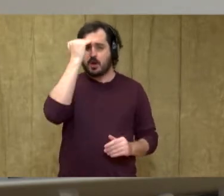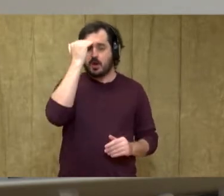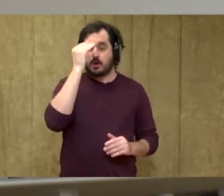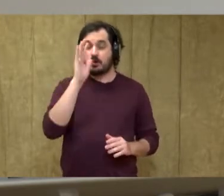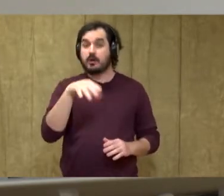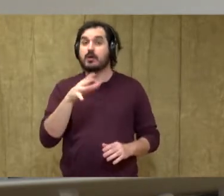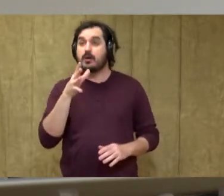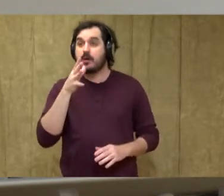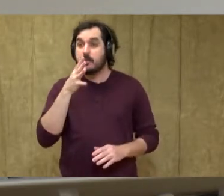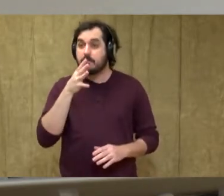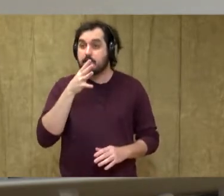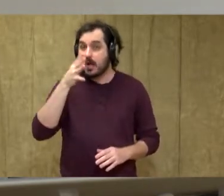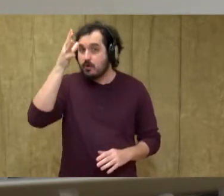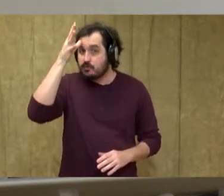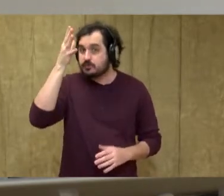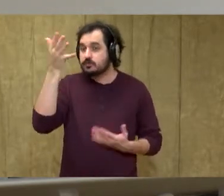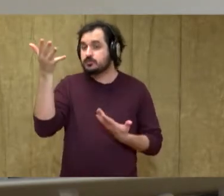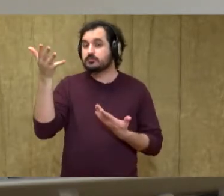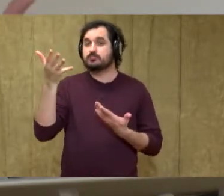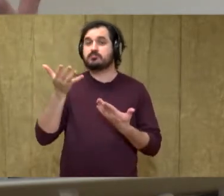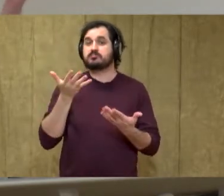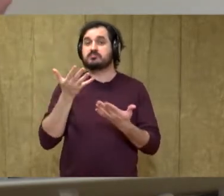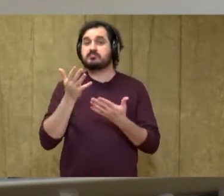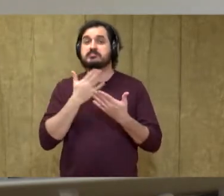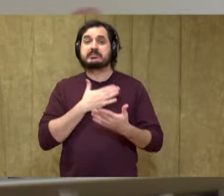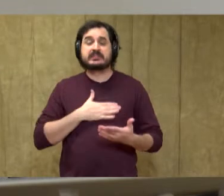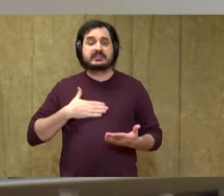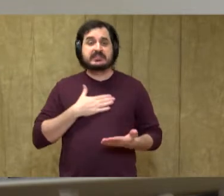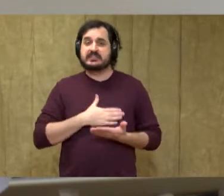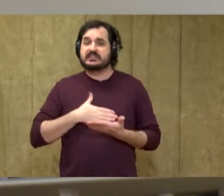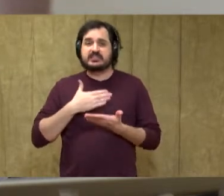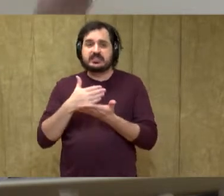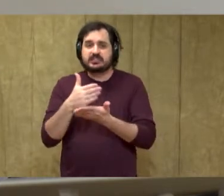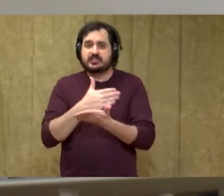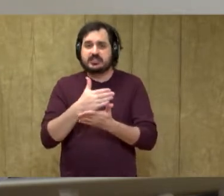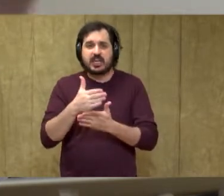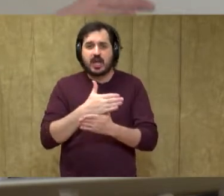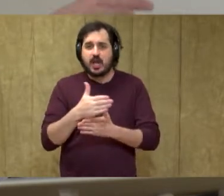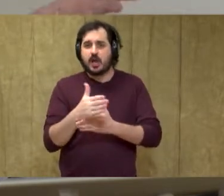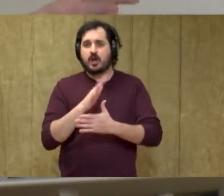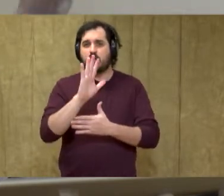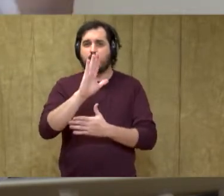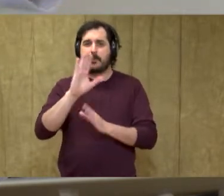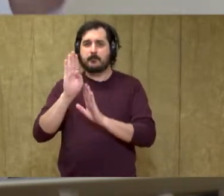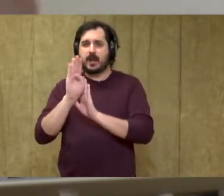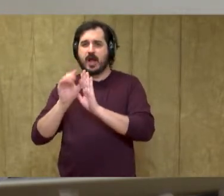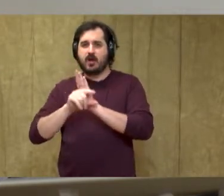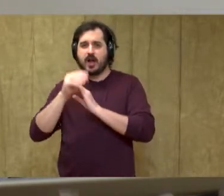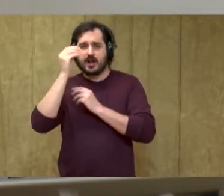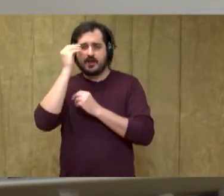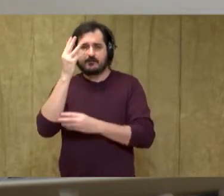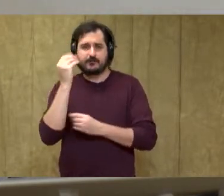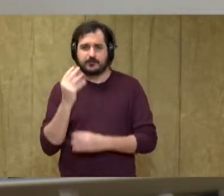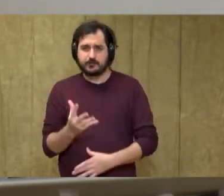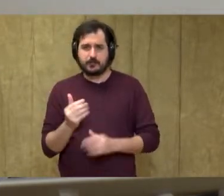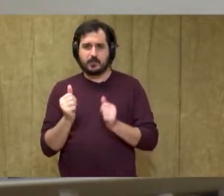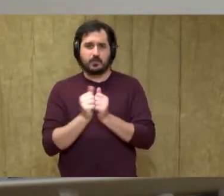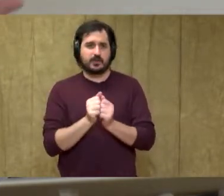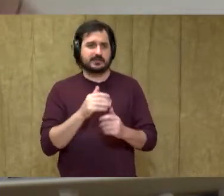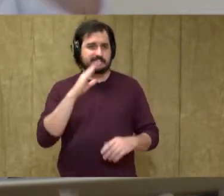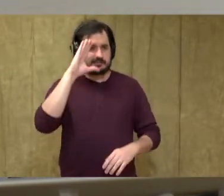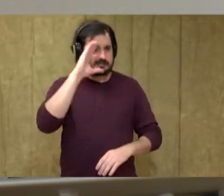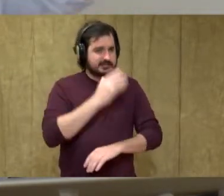your son, daughter, granddaughter, aunts, uncles, whomever is in the house with you. Please share your background knowledge